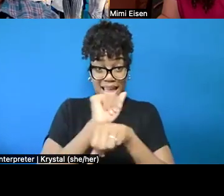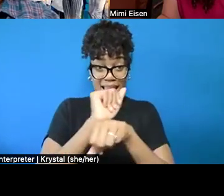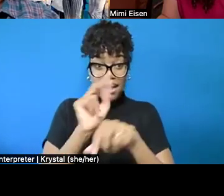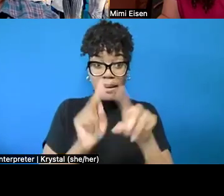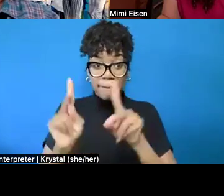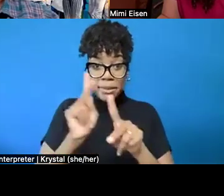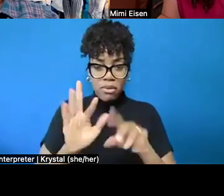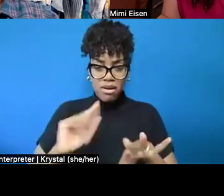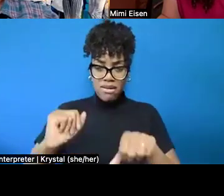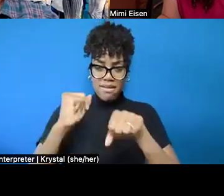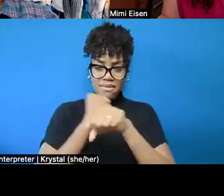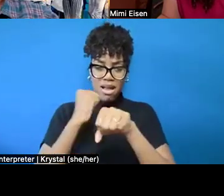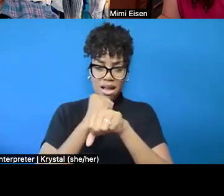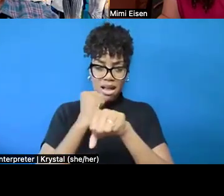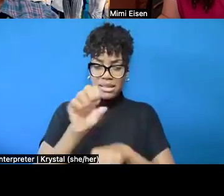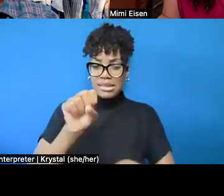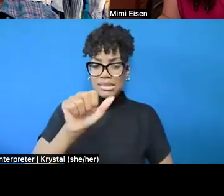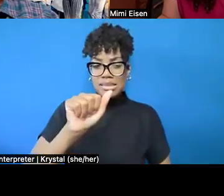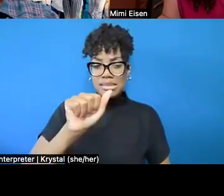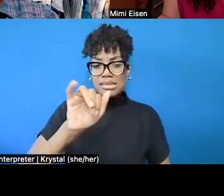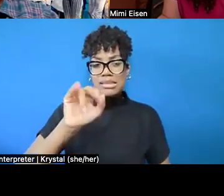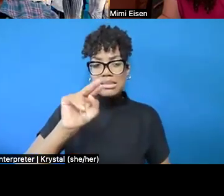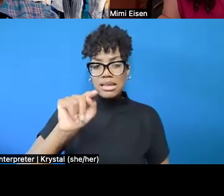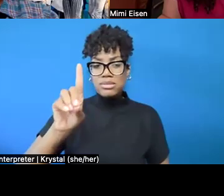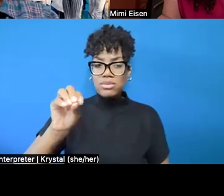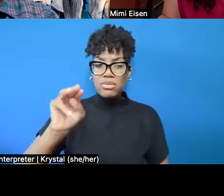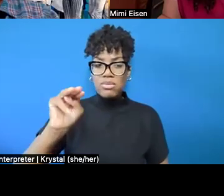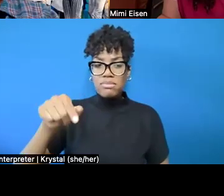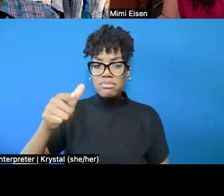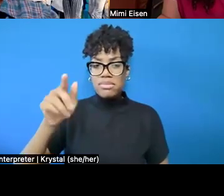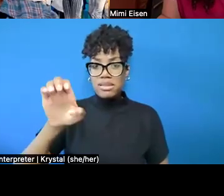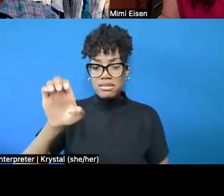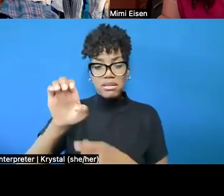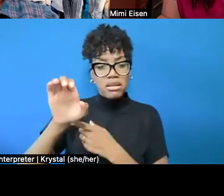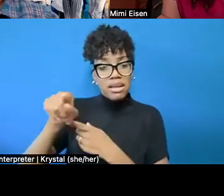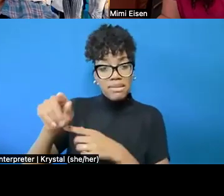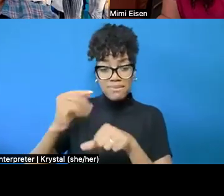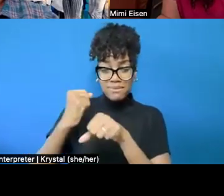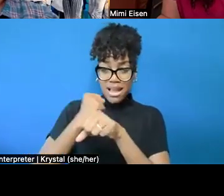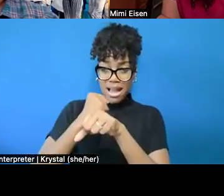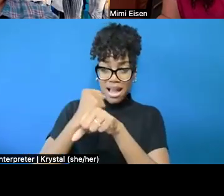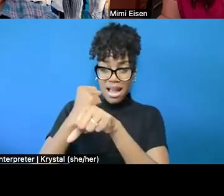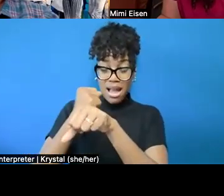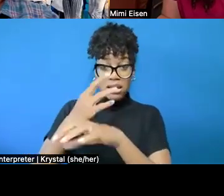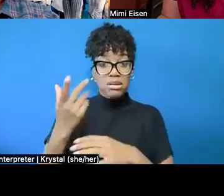The three biggest armies in the world were brought down by the people of Haiti.